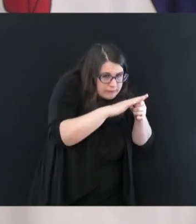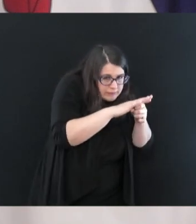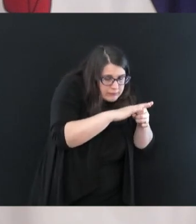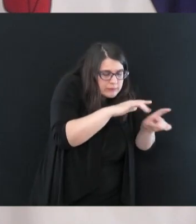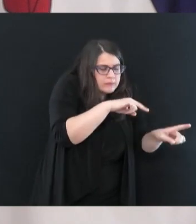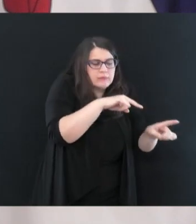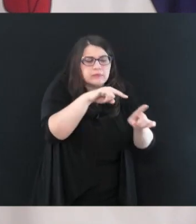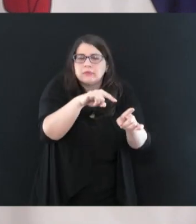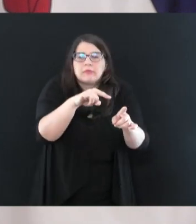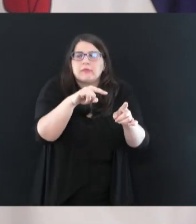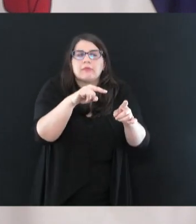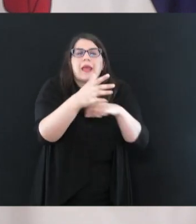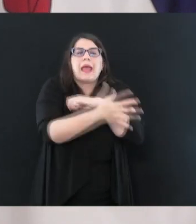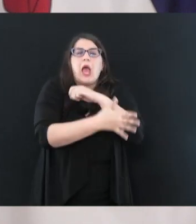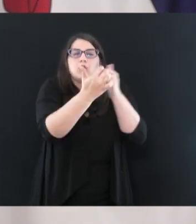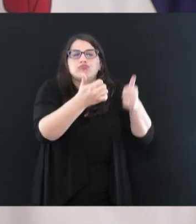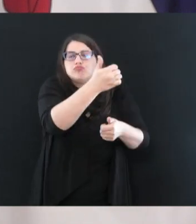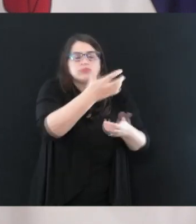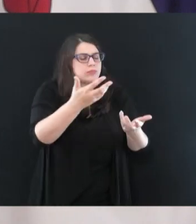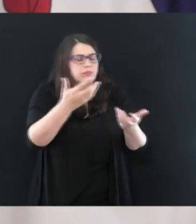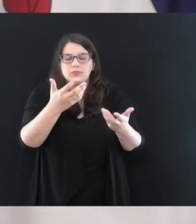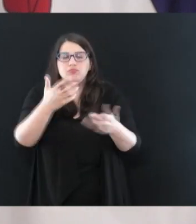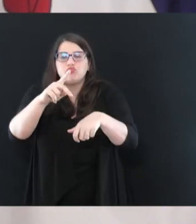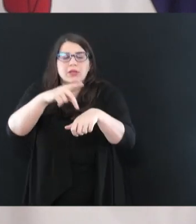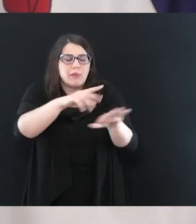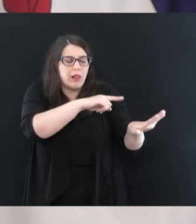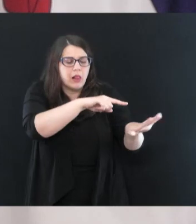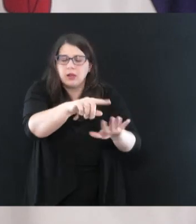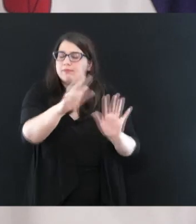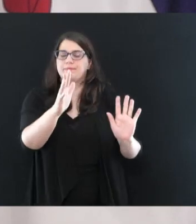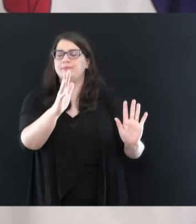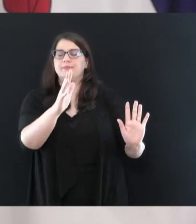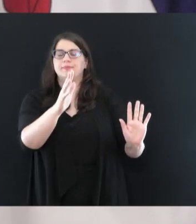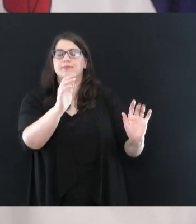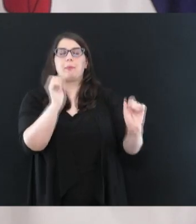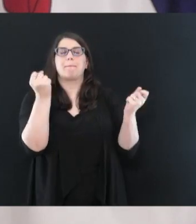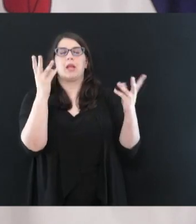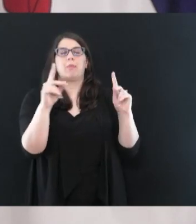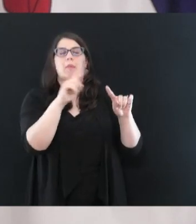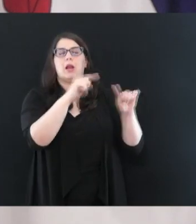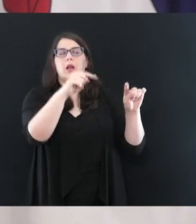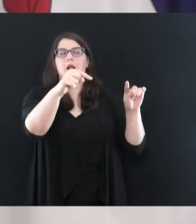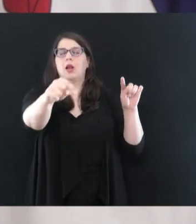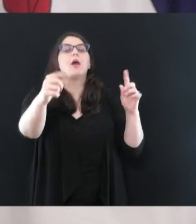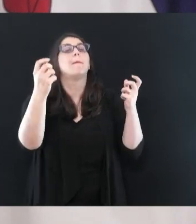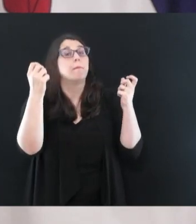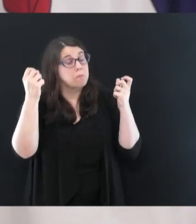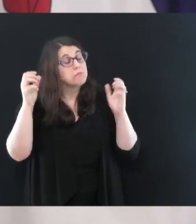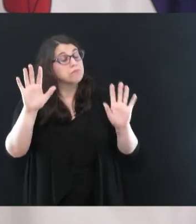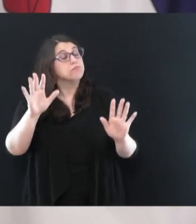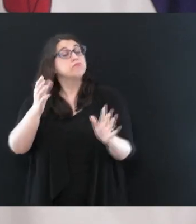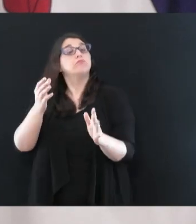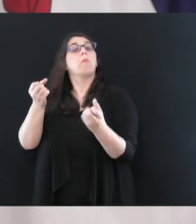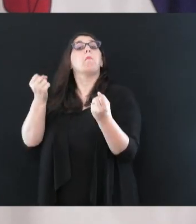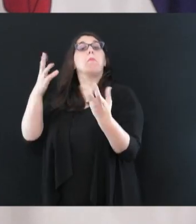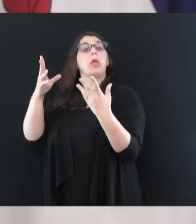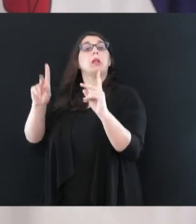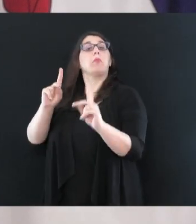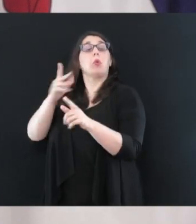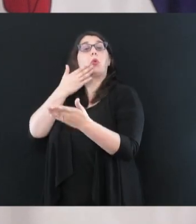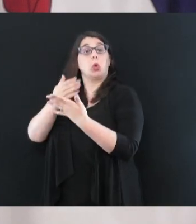county superintendents or the principals or whomever, I can tell you that we got a lot of people doing a lot of really good work, but